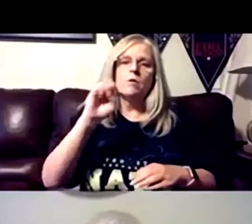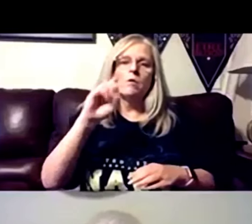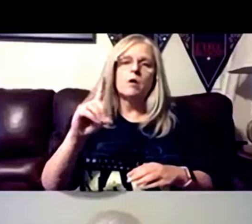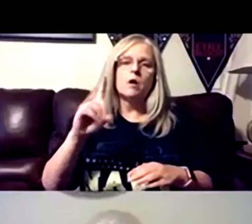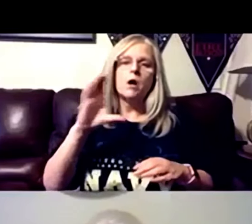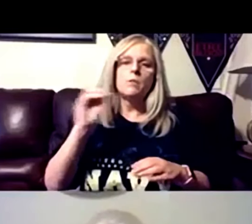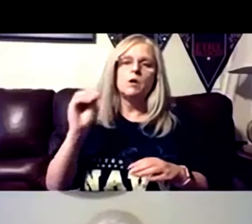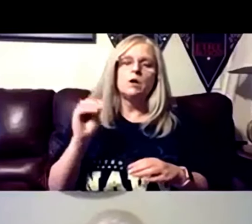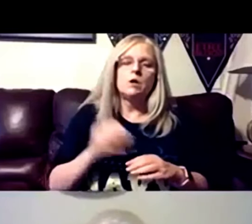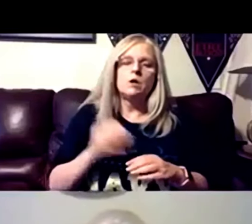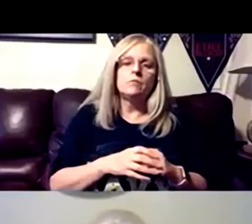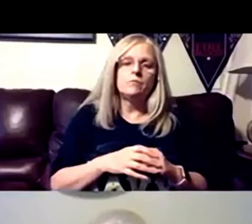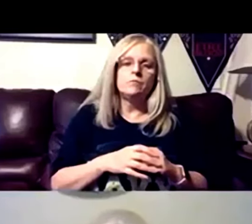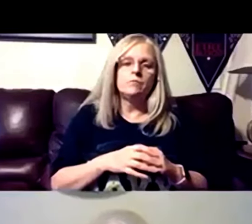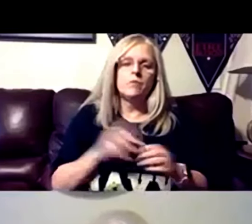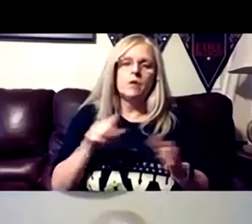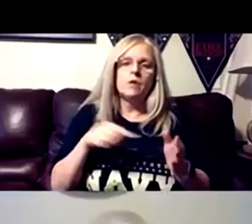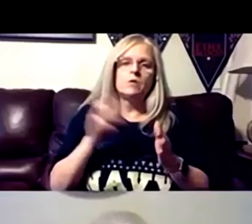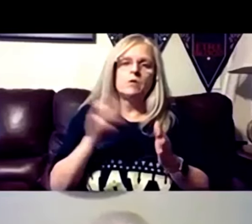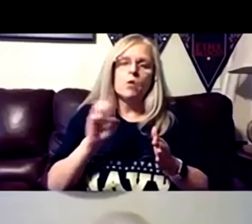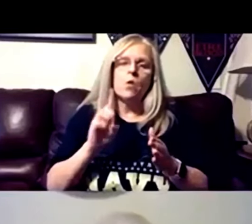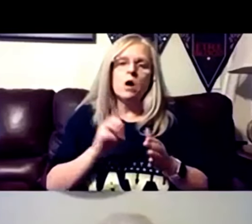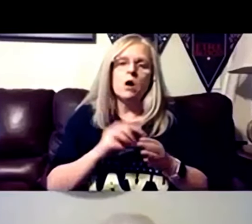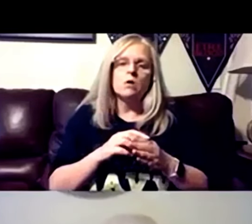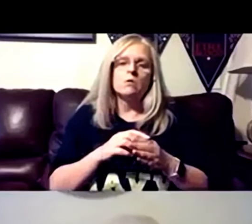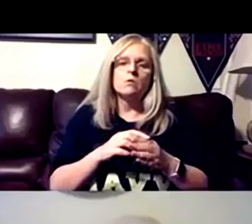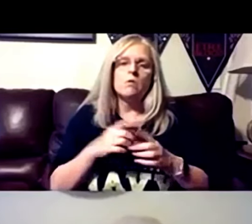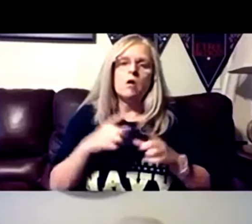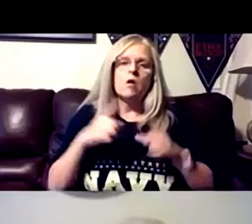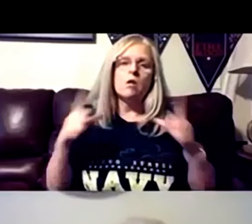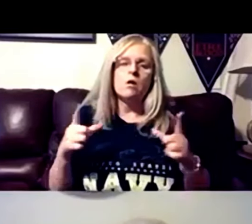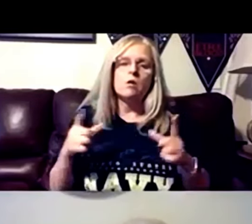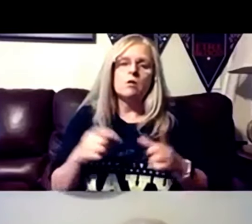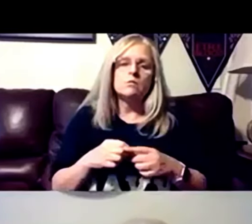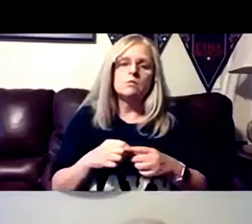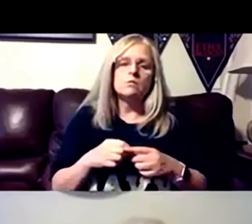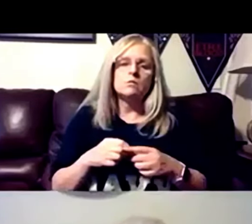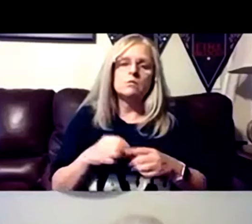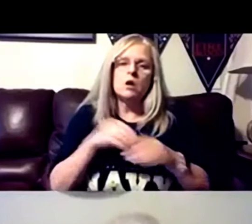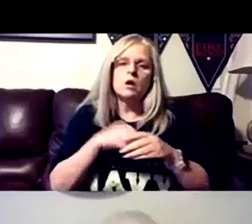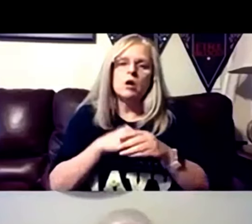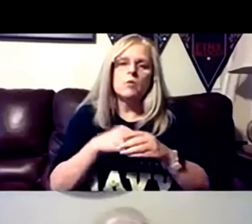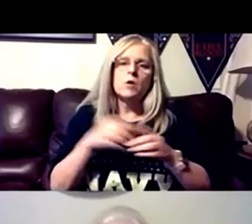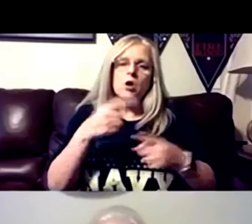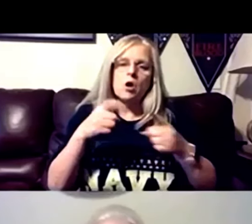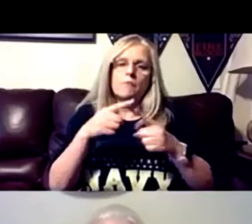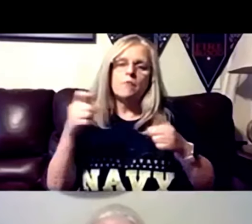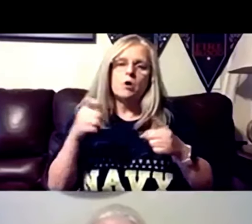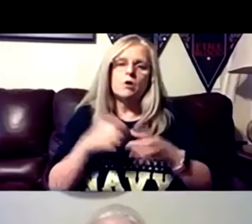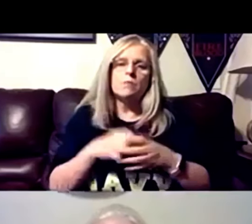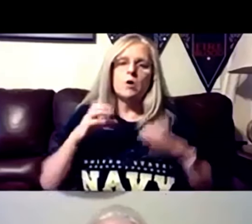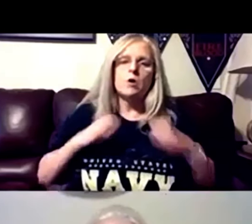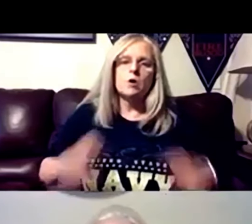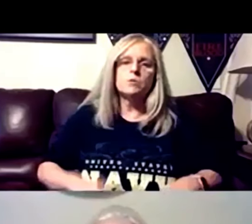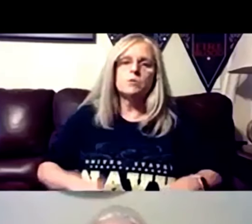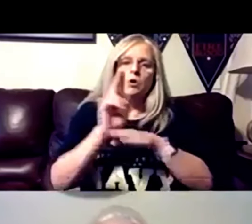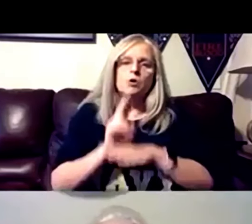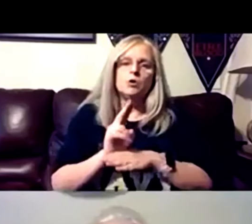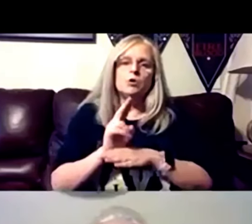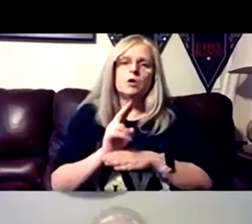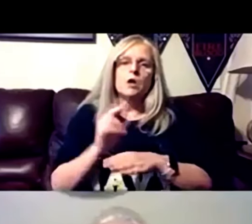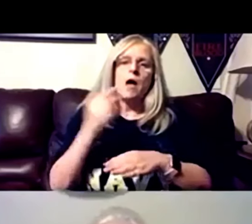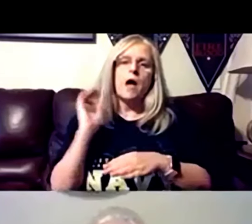company, and this is where the majority of our income is going to come from, customers using our